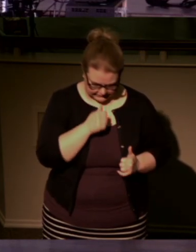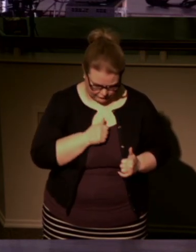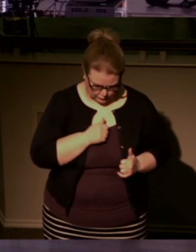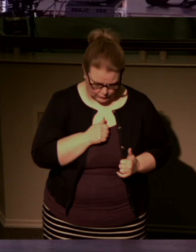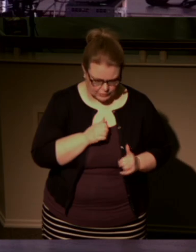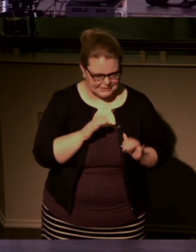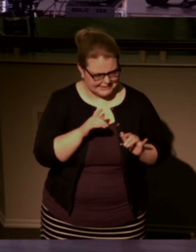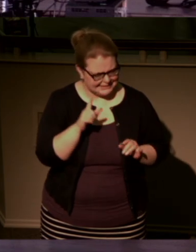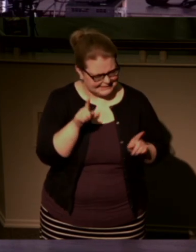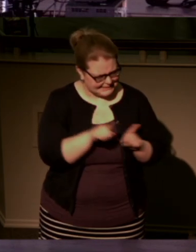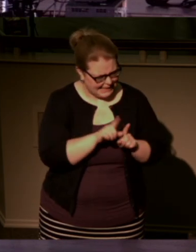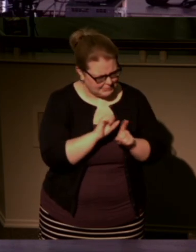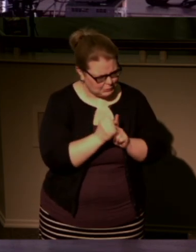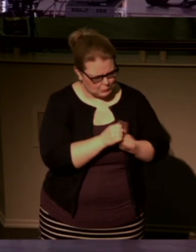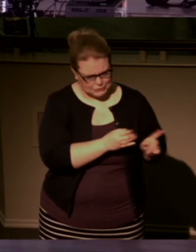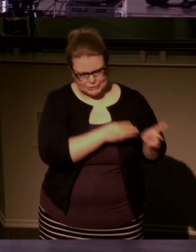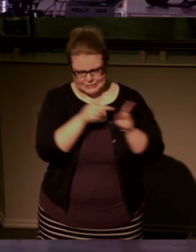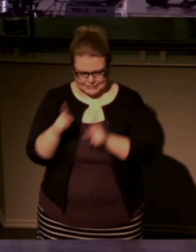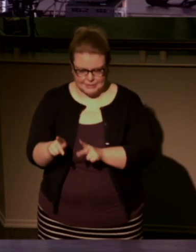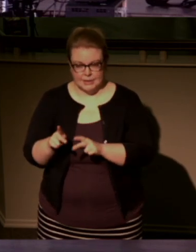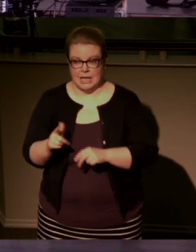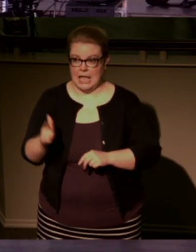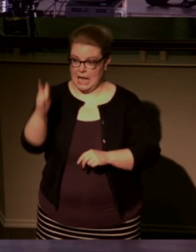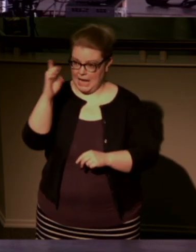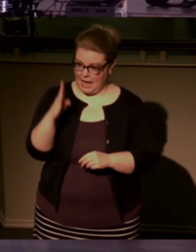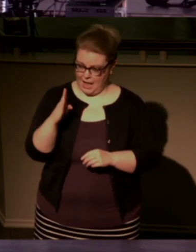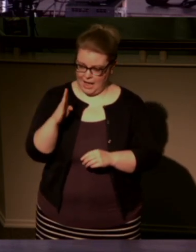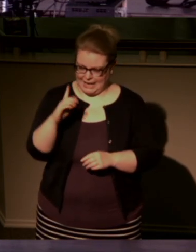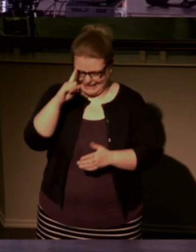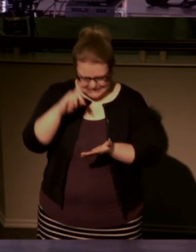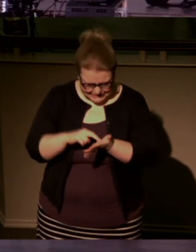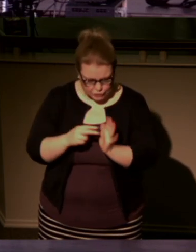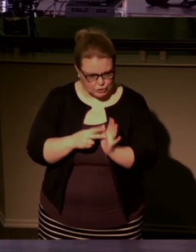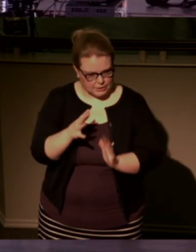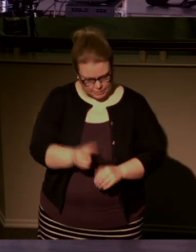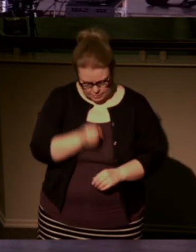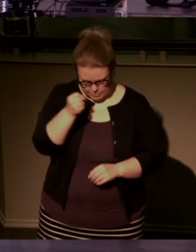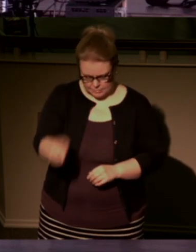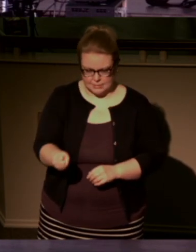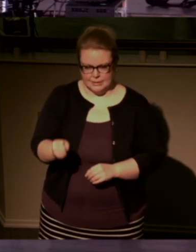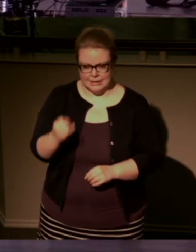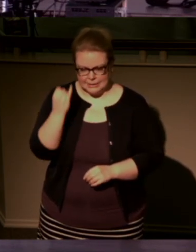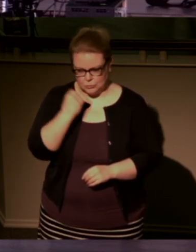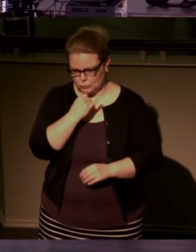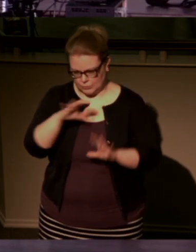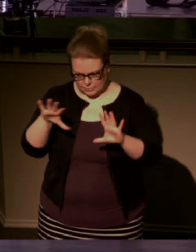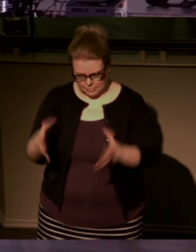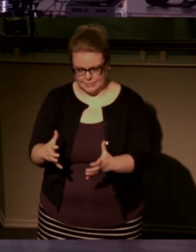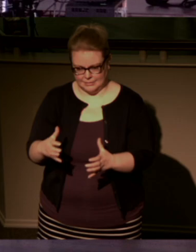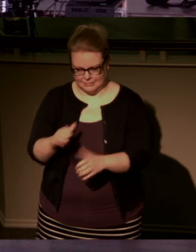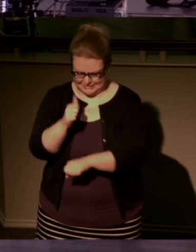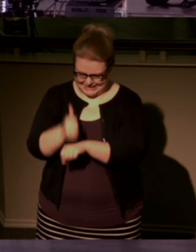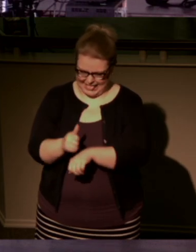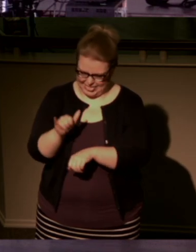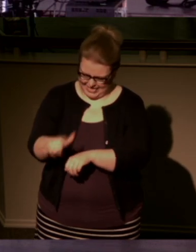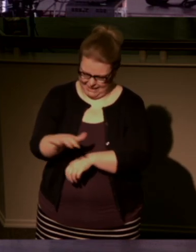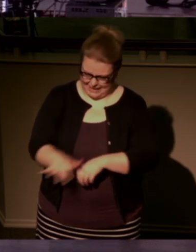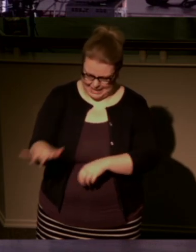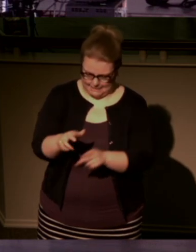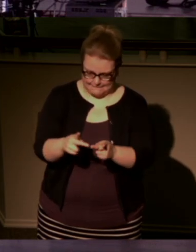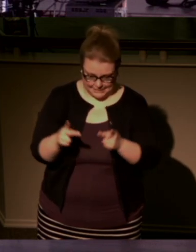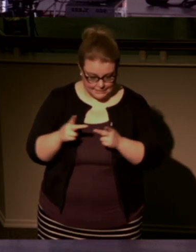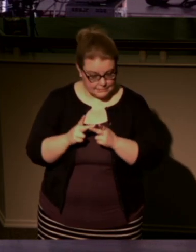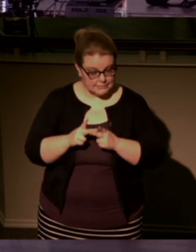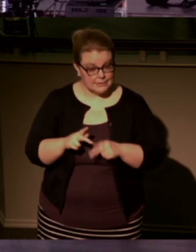led them into this trial, and listen, here's what we find out. This trial